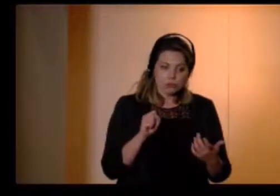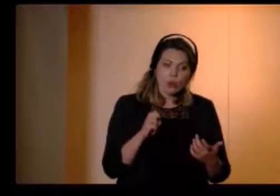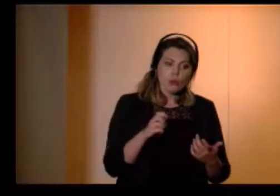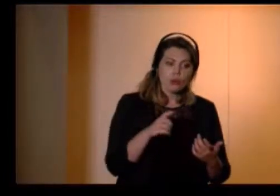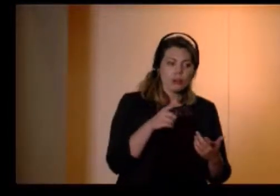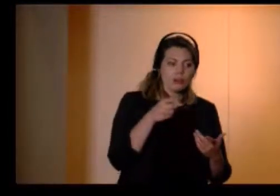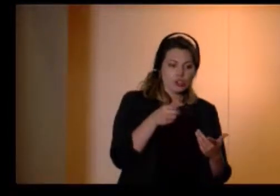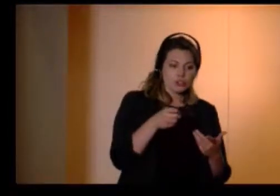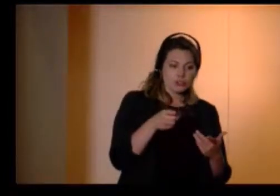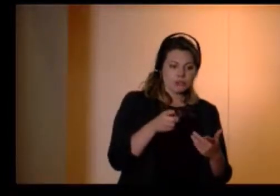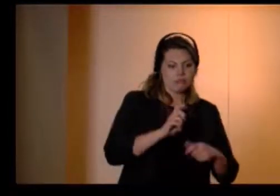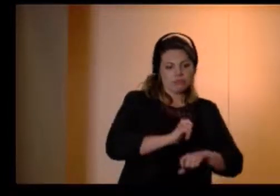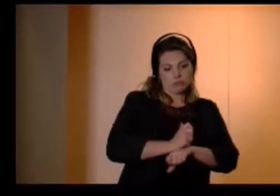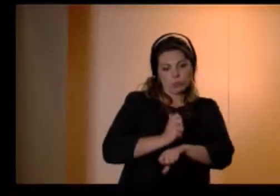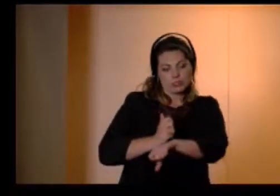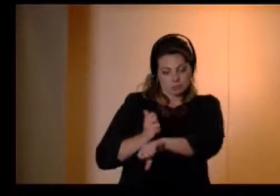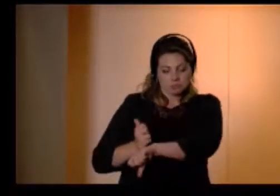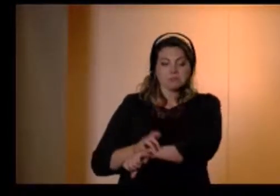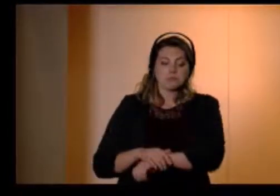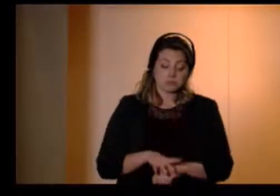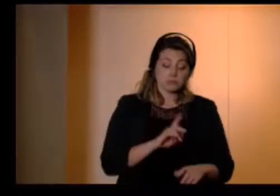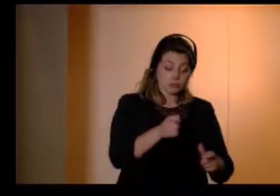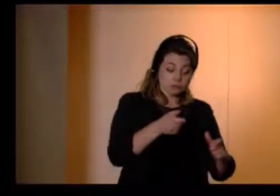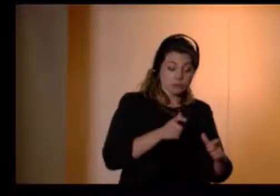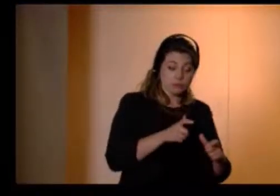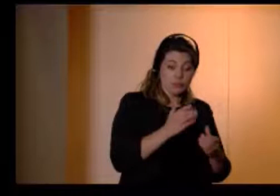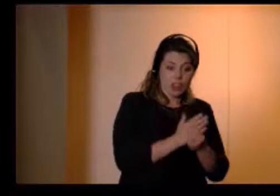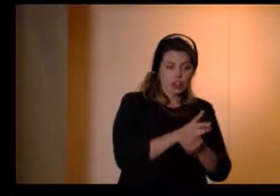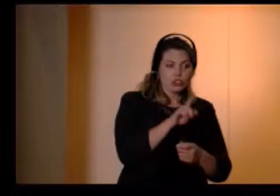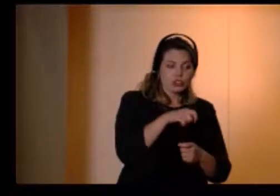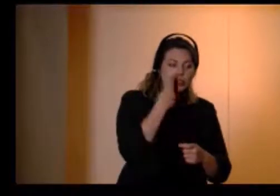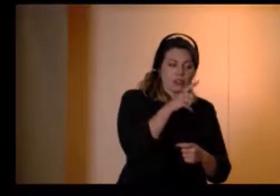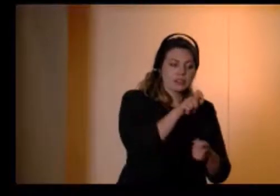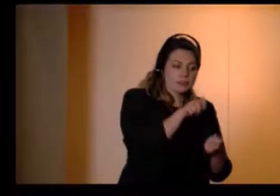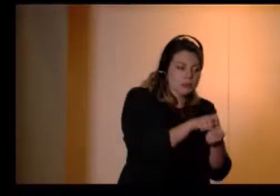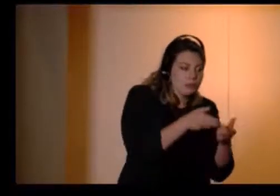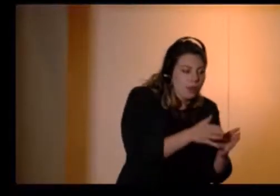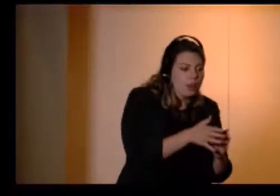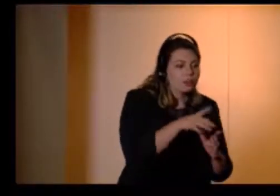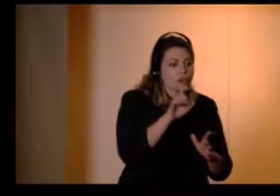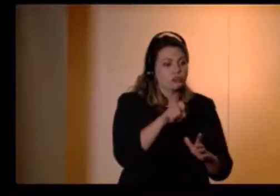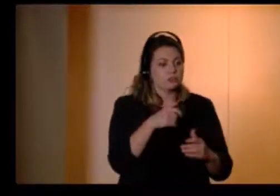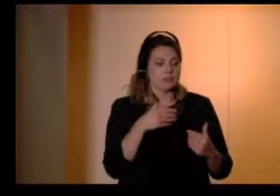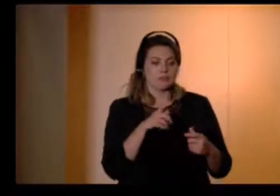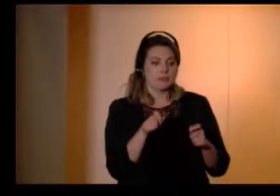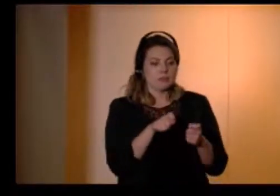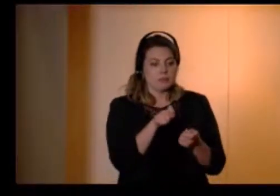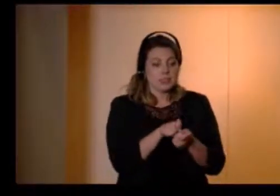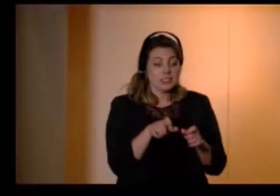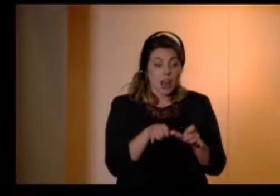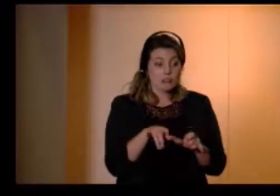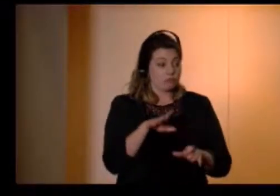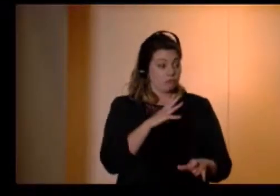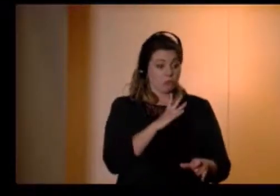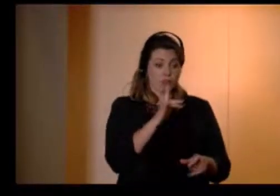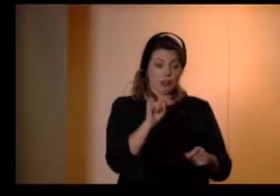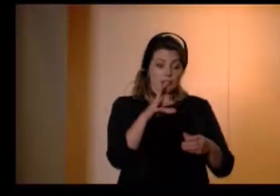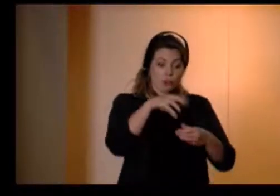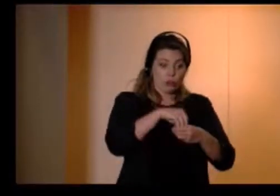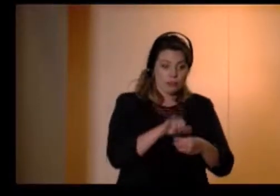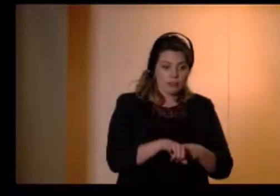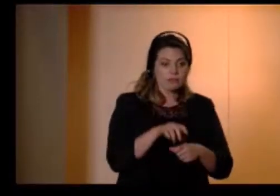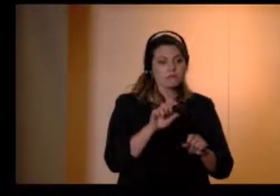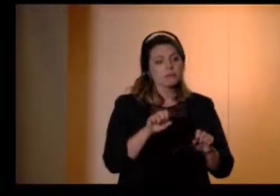given me a file and it should be a certain size and look a certain way, you can include that, you can include the resolution so